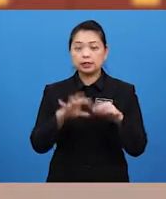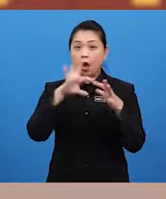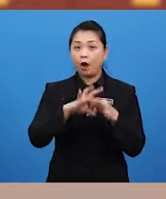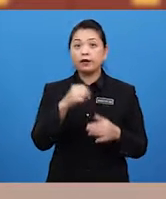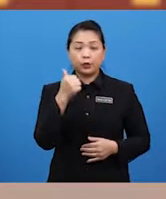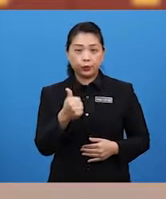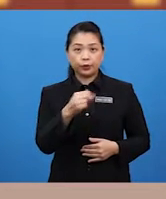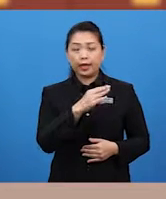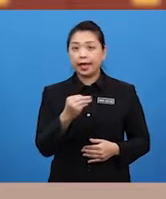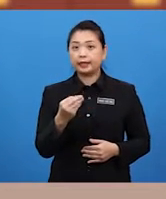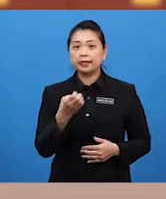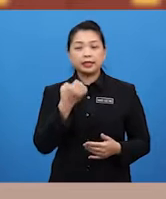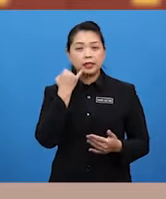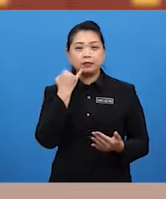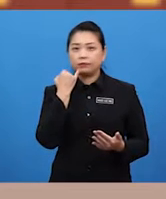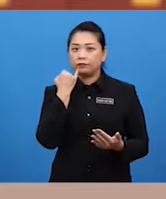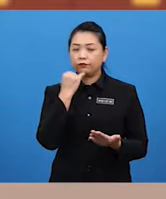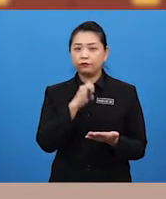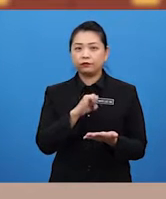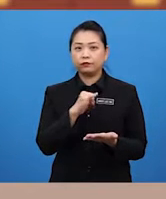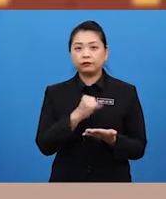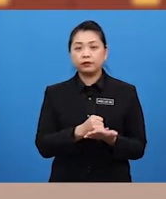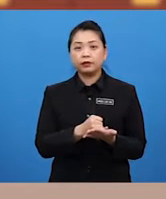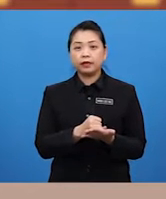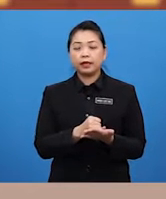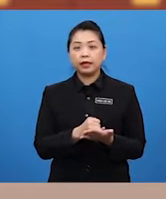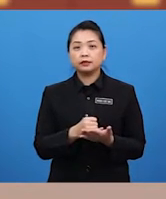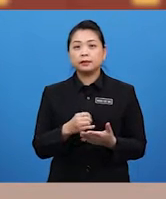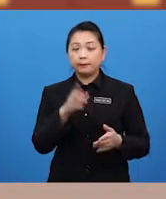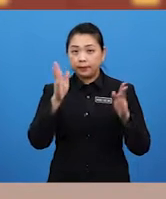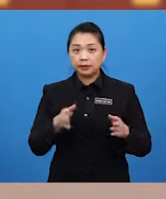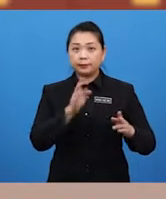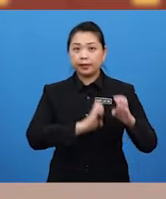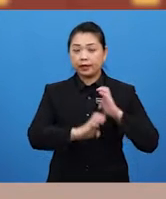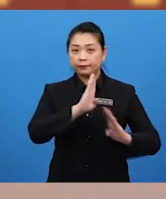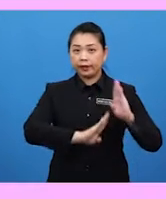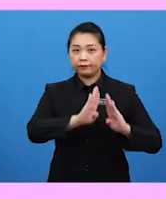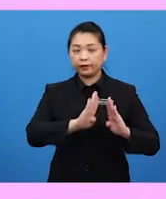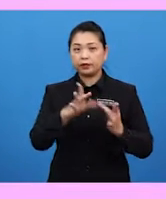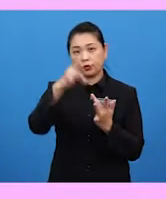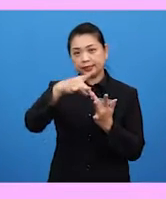and evil which govern a person's behavior and choices.